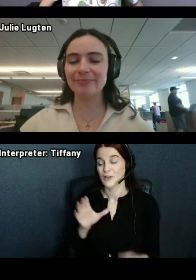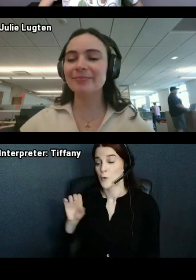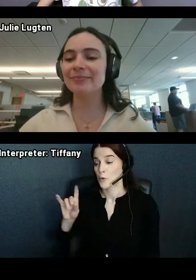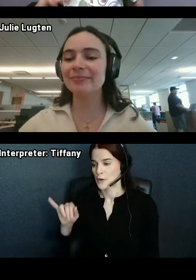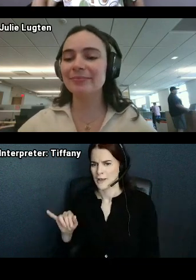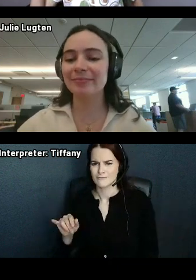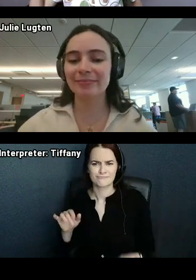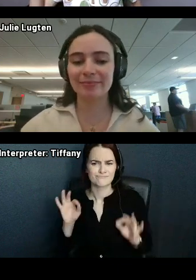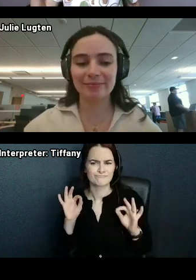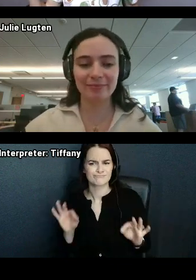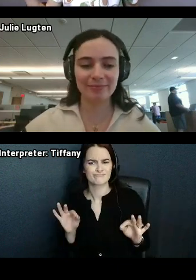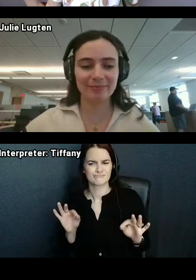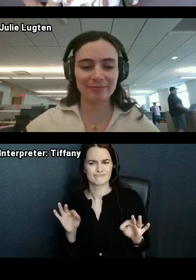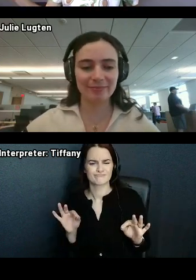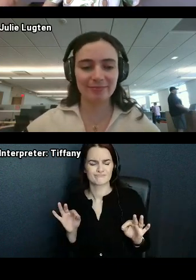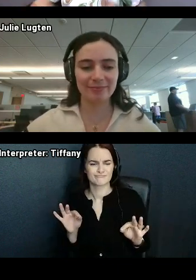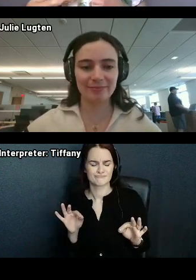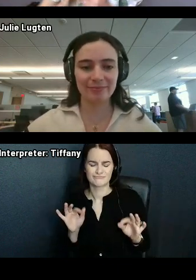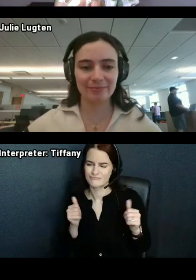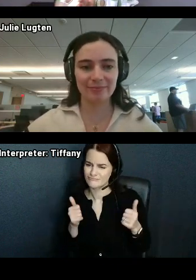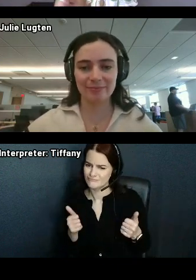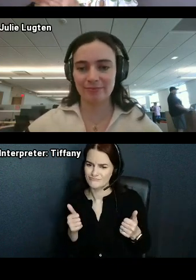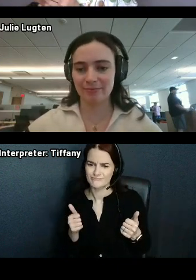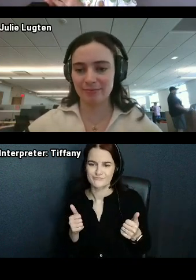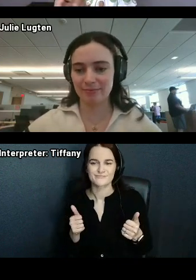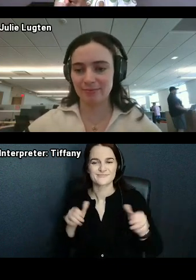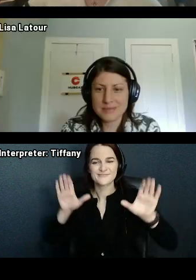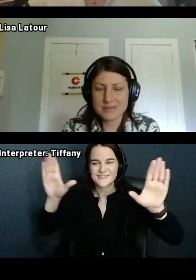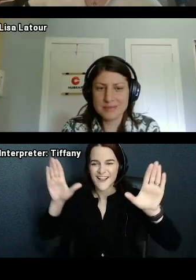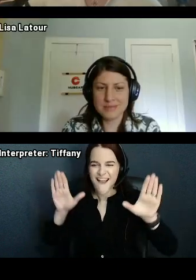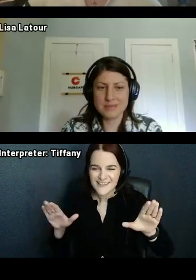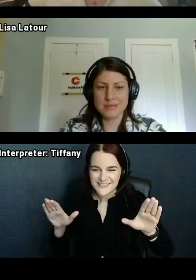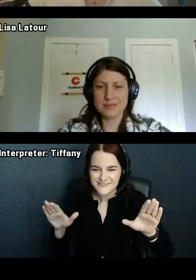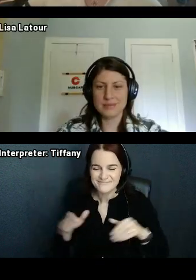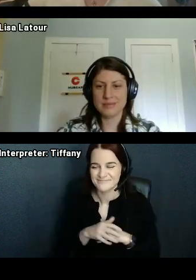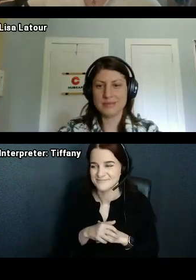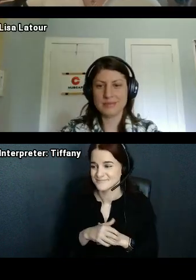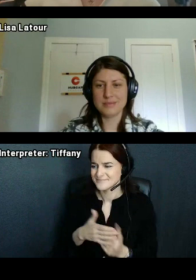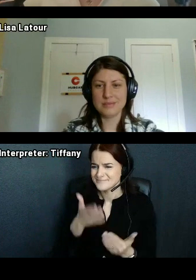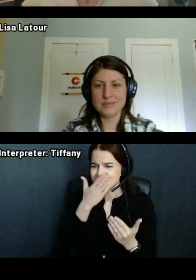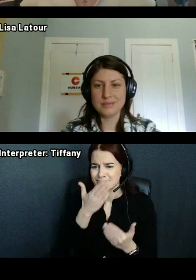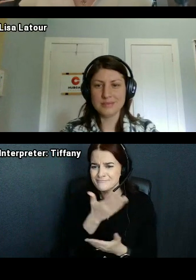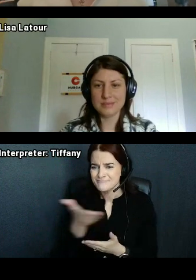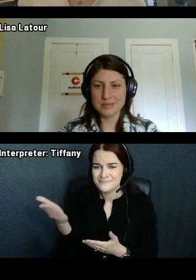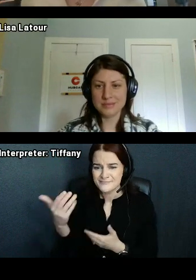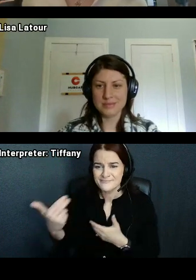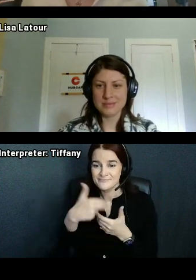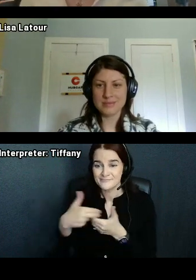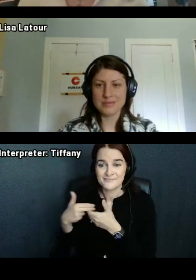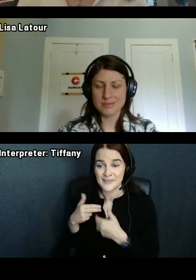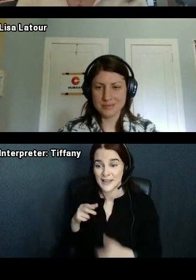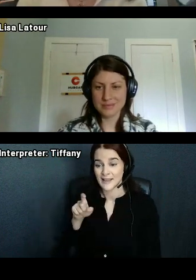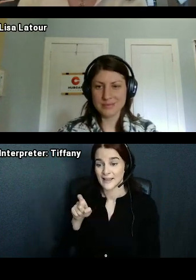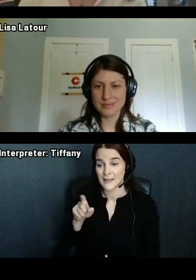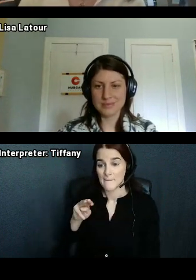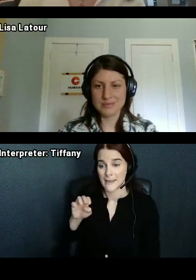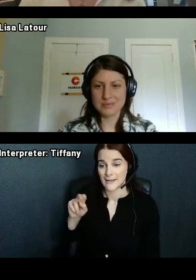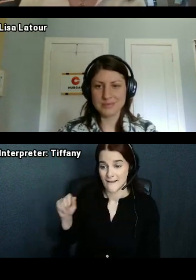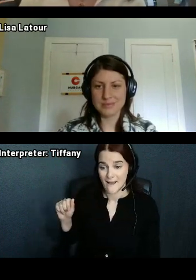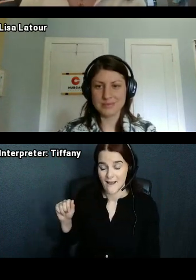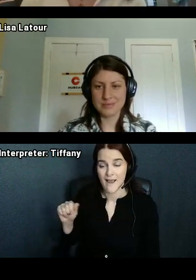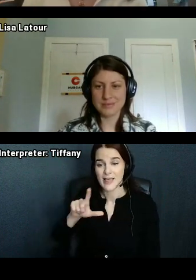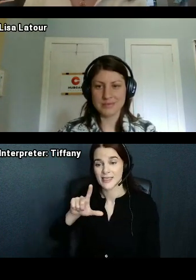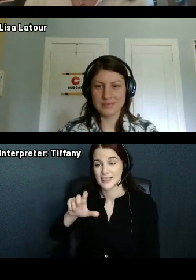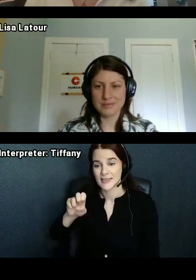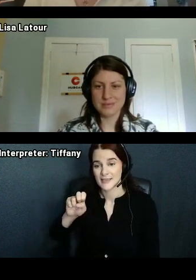Awesome. Well, thank you guys so much for joining us. Jimena, Leanne, thanks for being, stalwarts